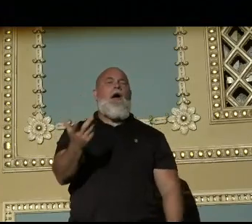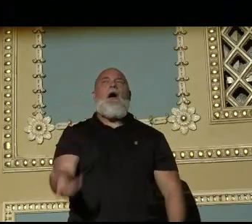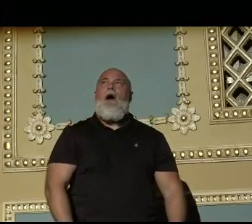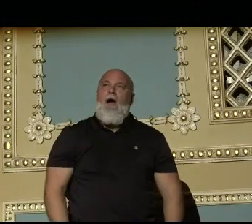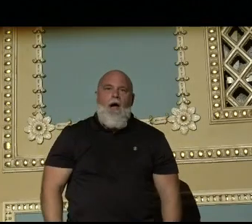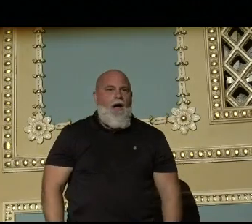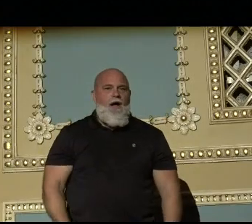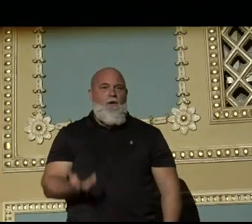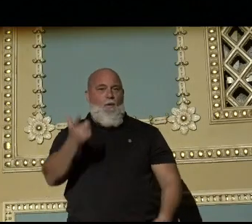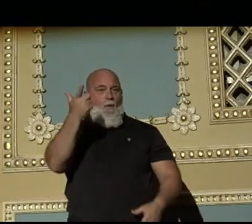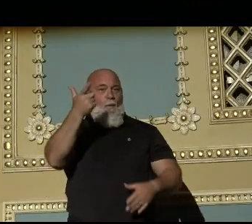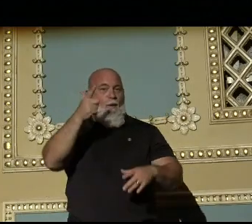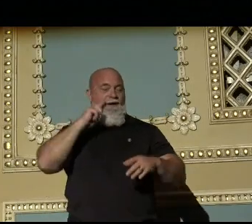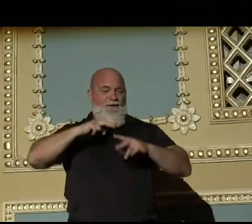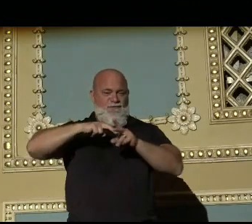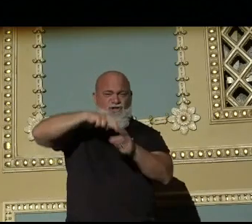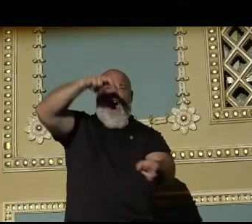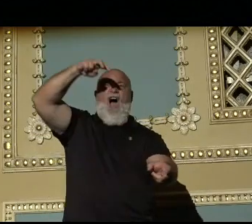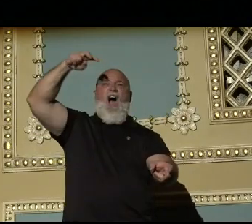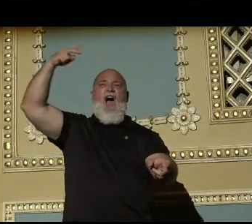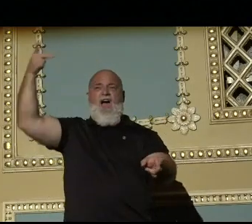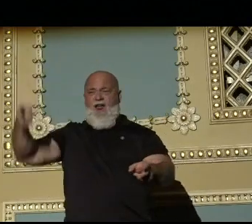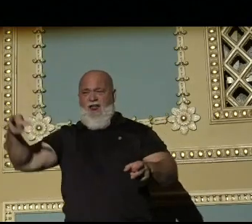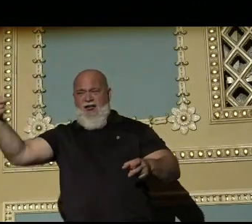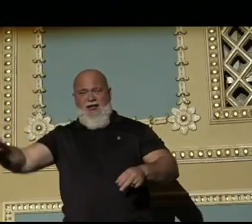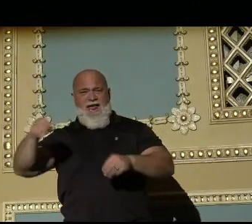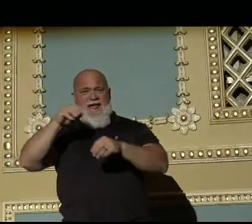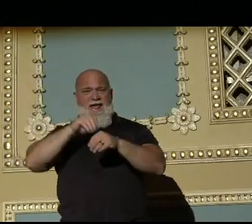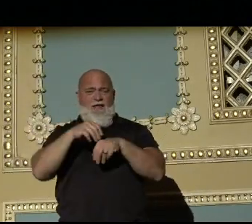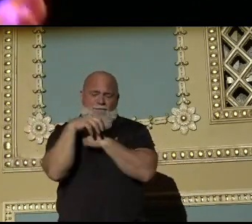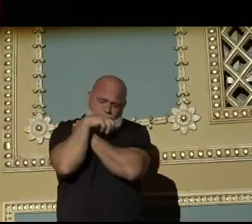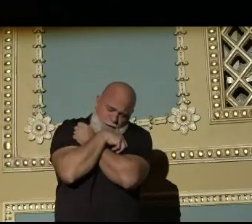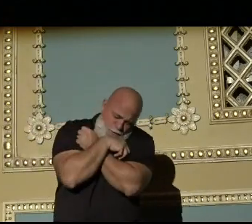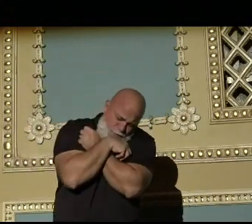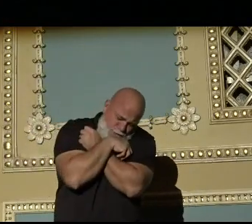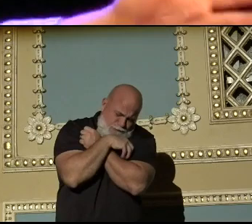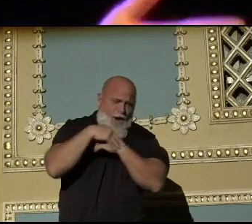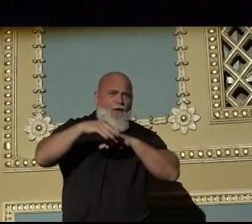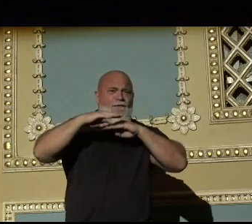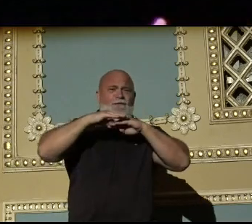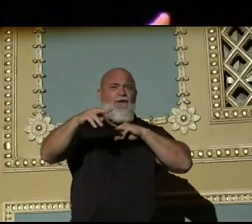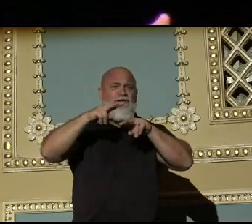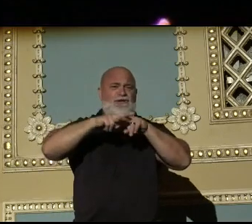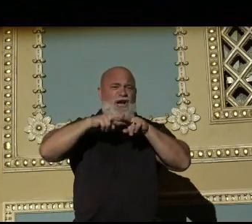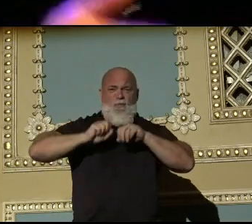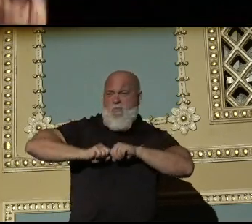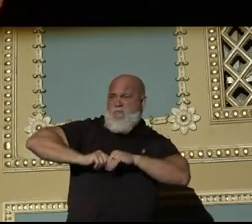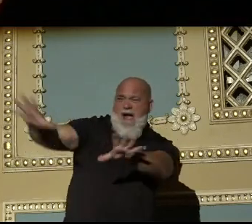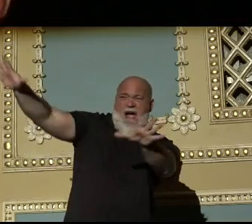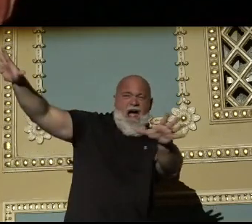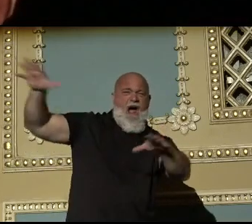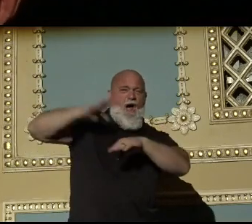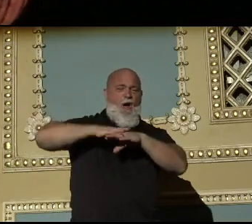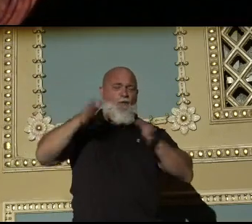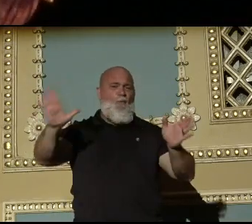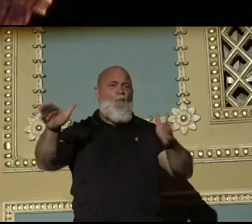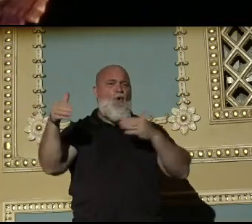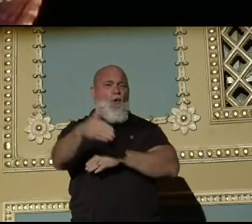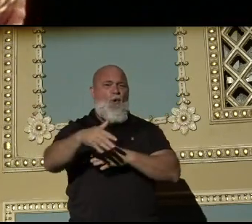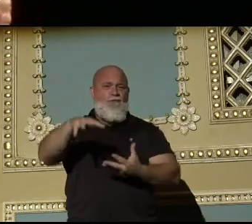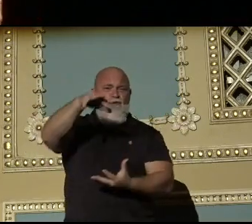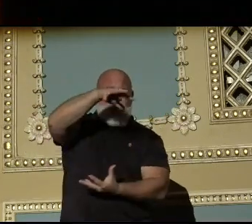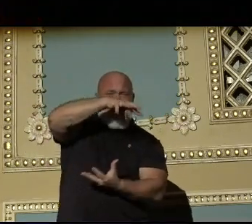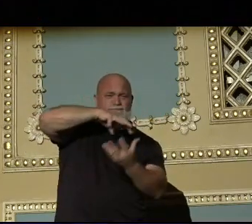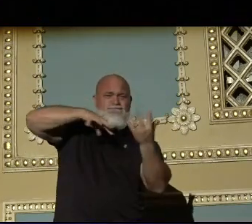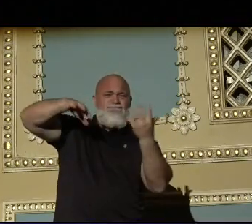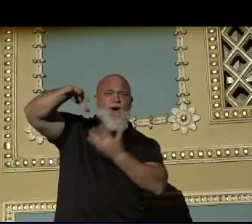went flying off the chair, landed in the fetal position on the floor. The chair went flying across the room, and smoke and ash came drifting